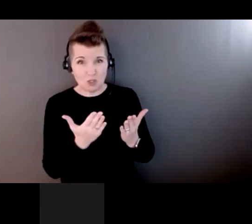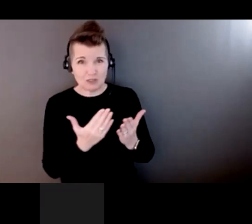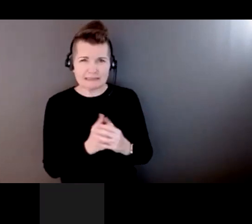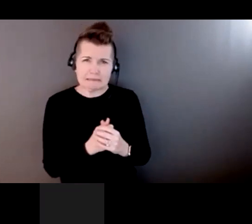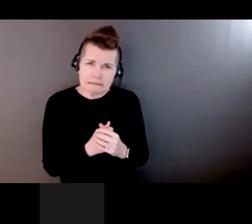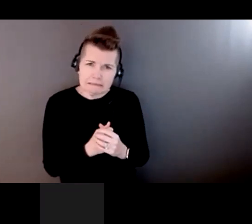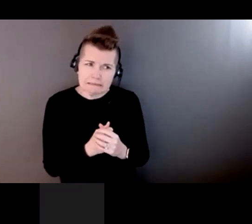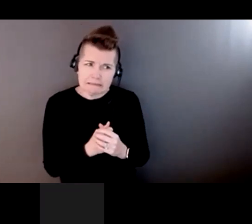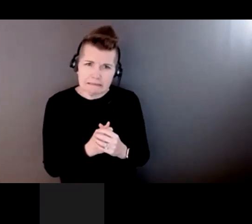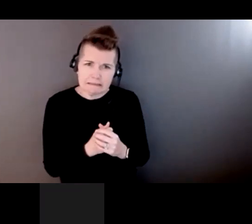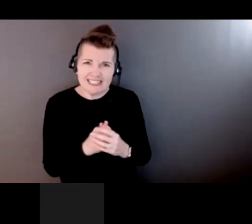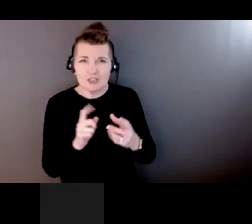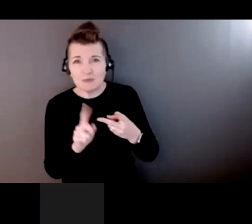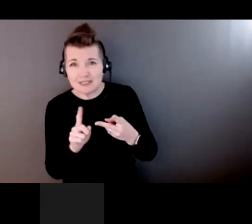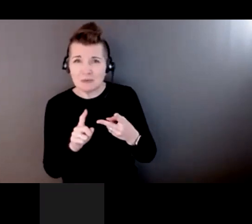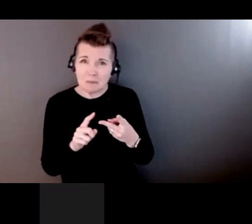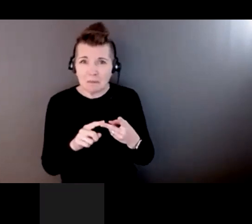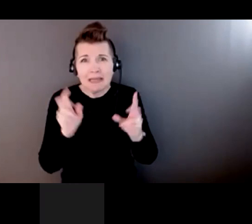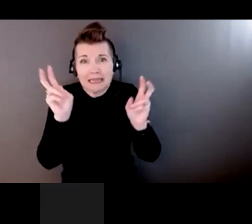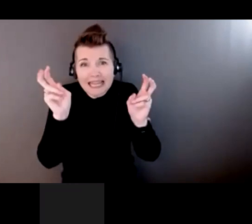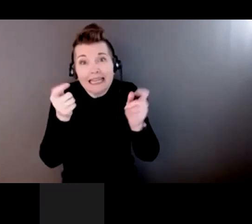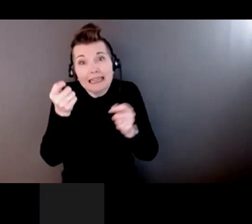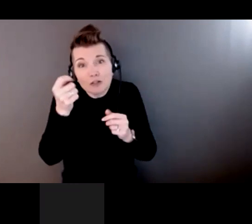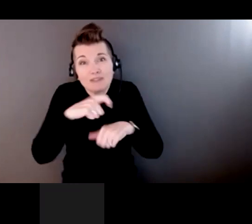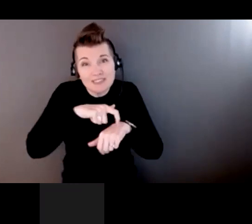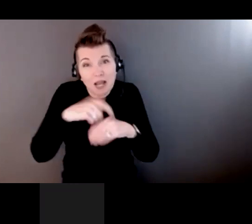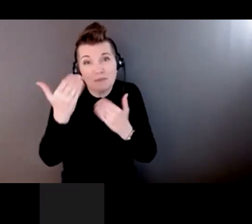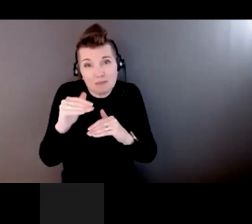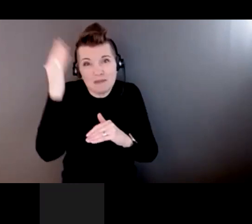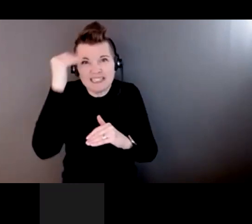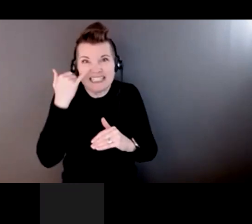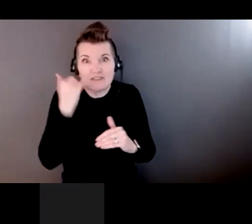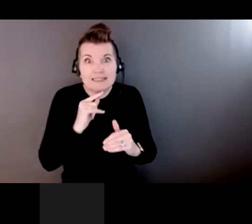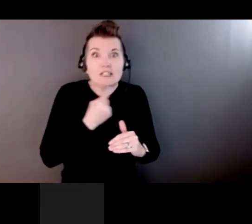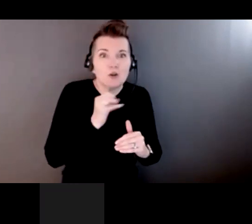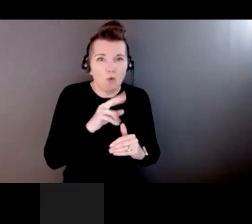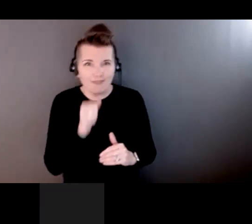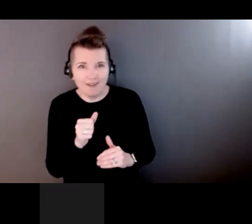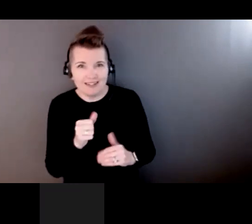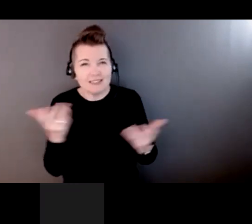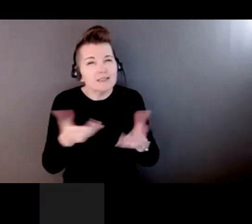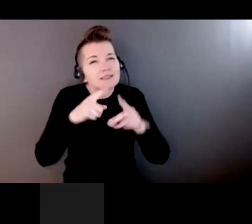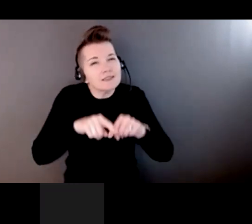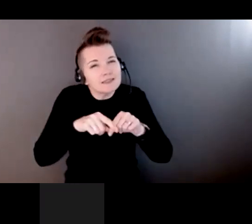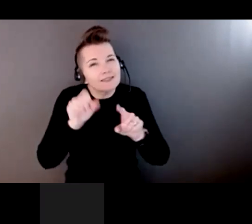there a limitation period? Yeah, there is. But it just kind of depends on the facts and the charge.